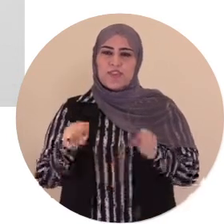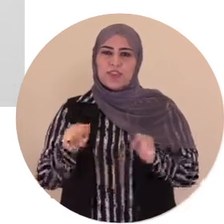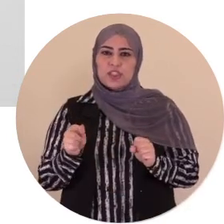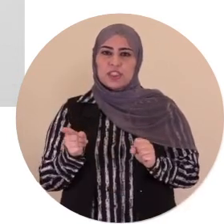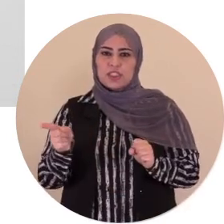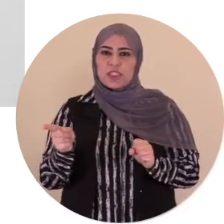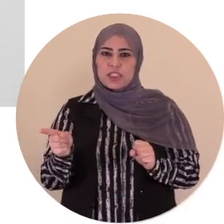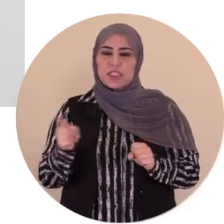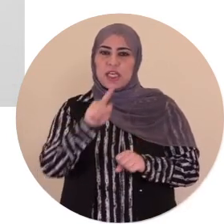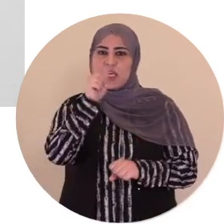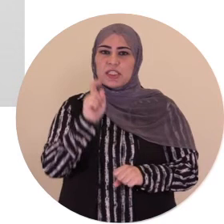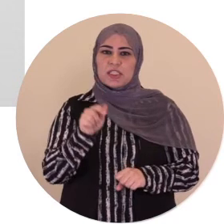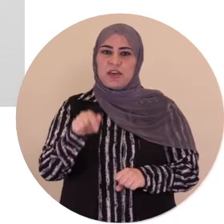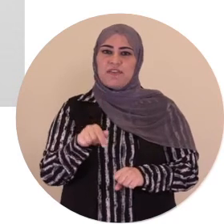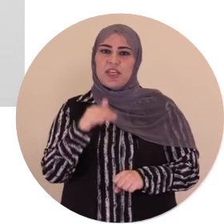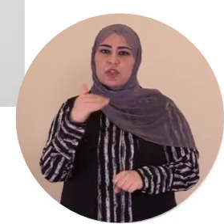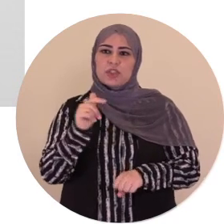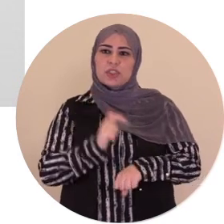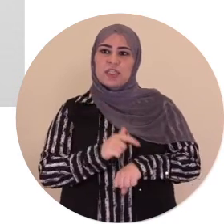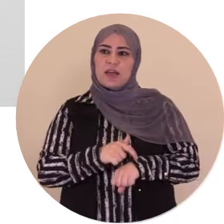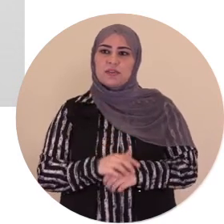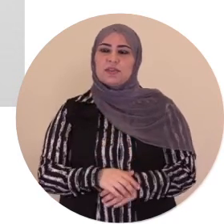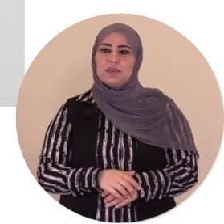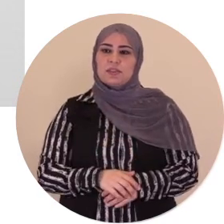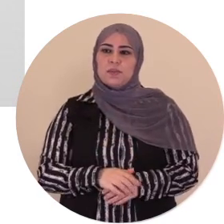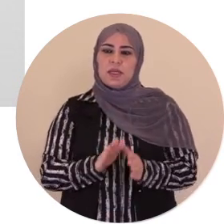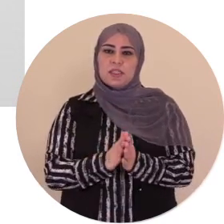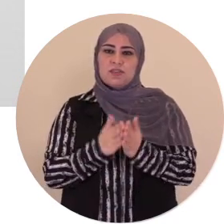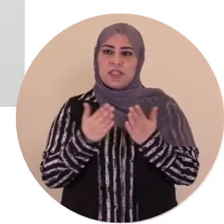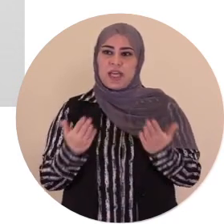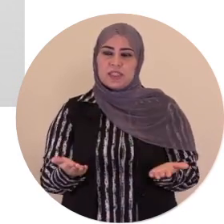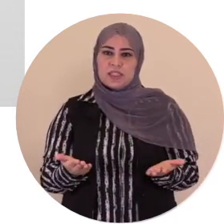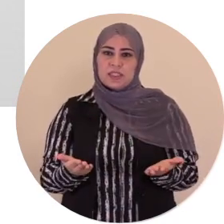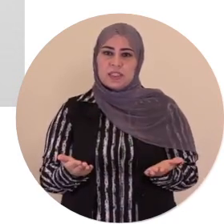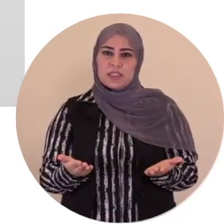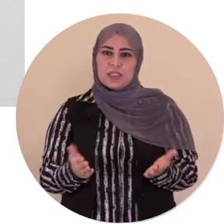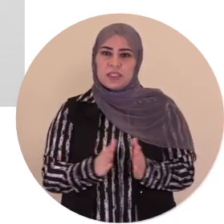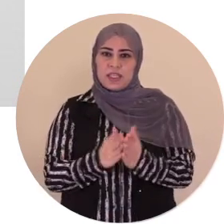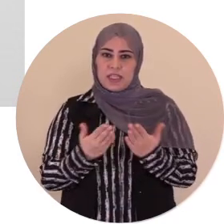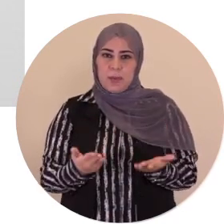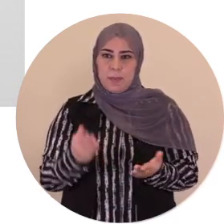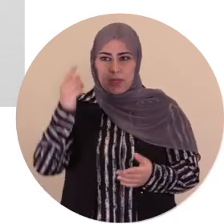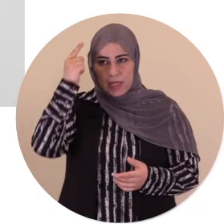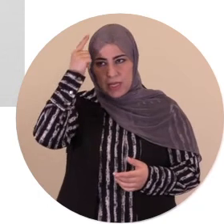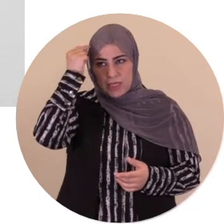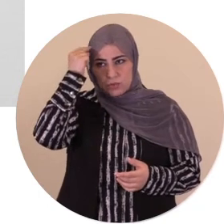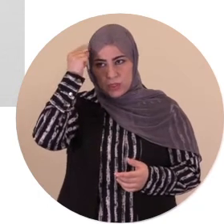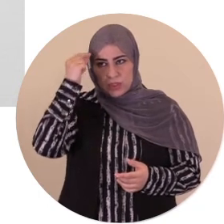Now it's time for you to work on your workbook exercises. Open to page 79, exercise